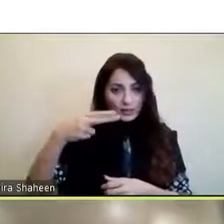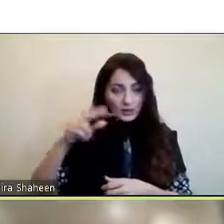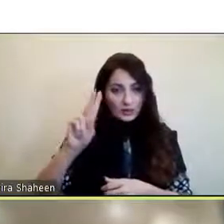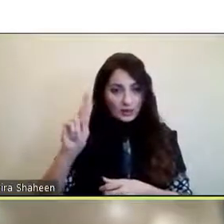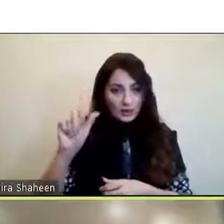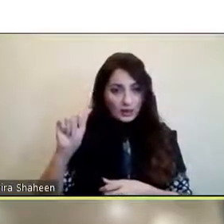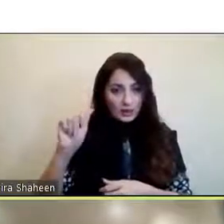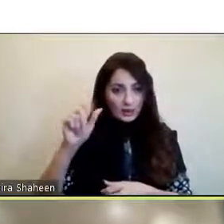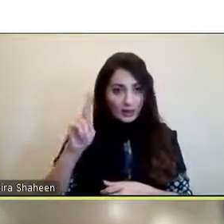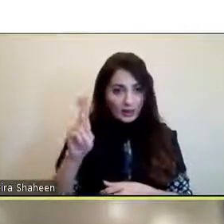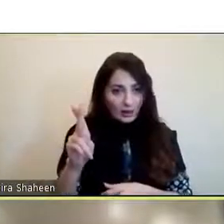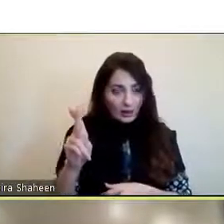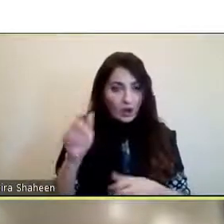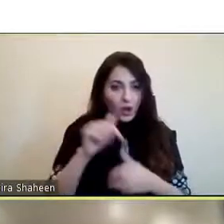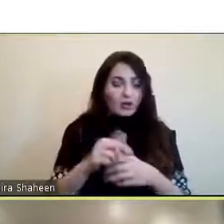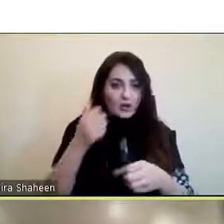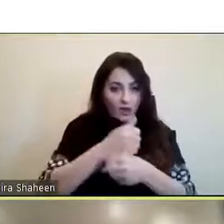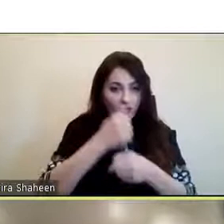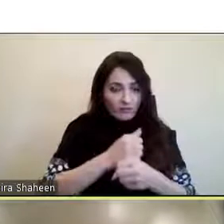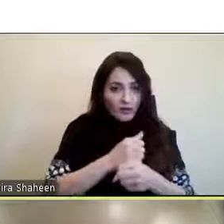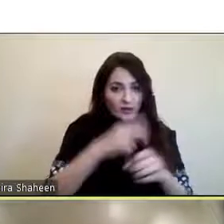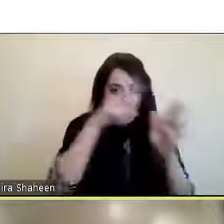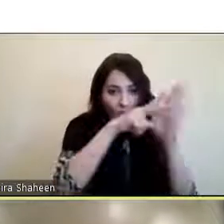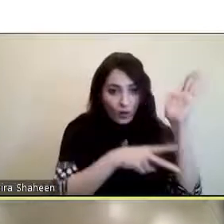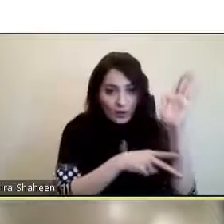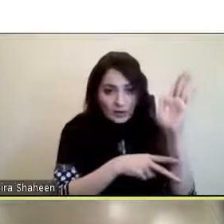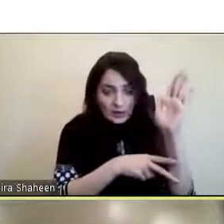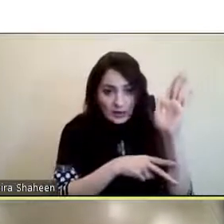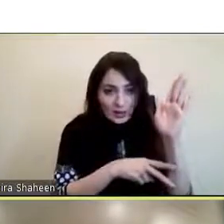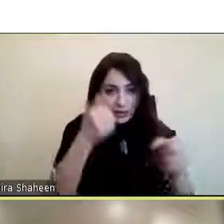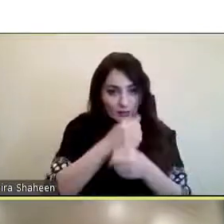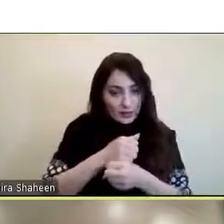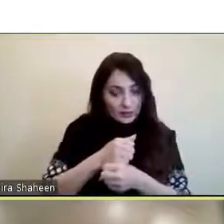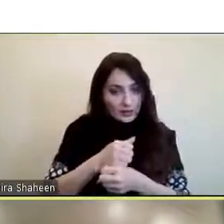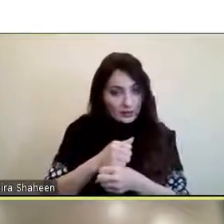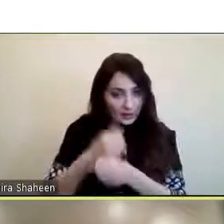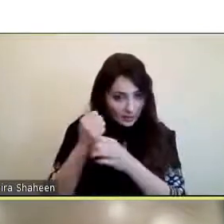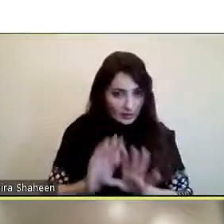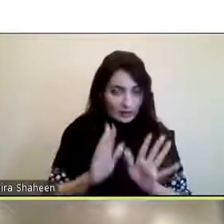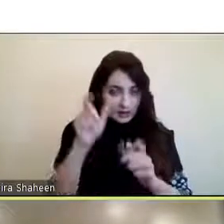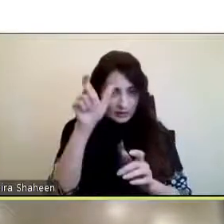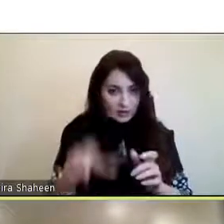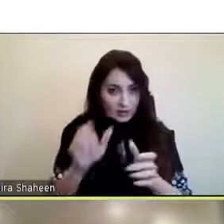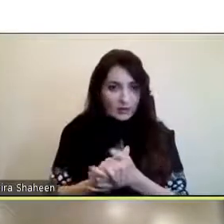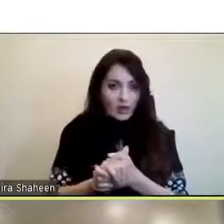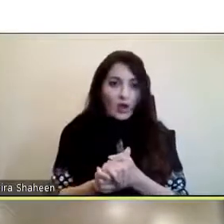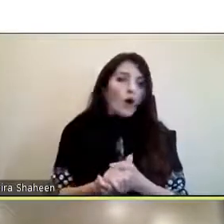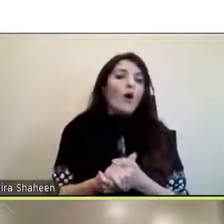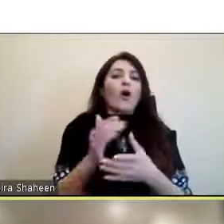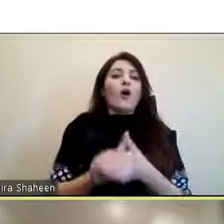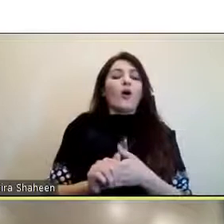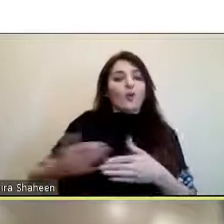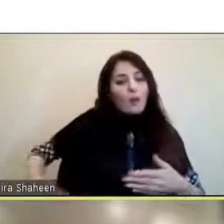government policy representative today and is the national consultant for accessibility in the A2I program of the Bangladesh